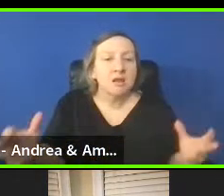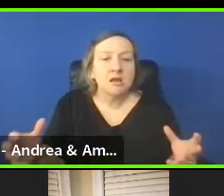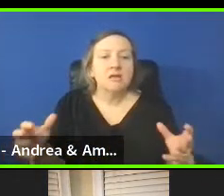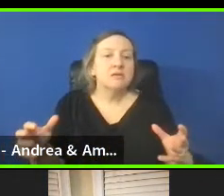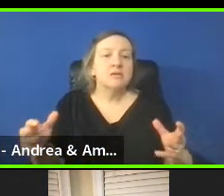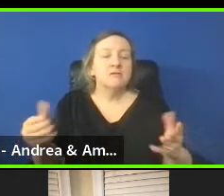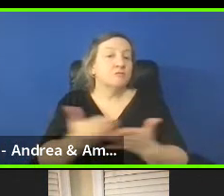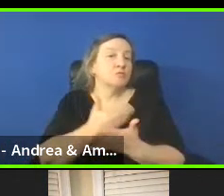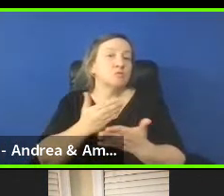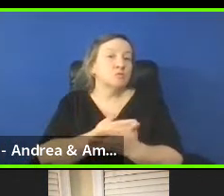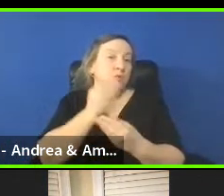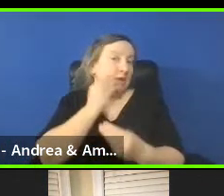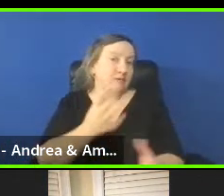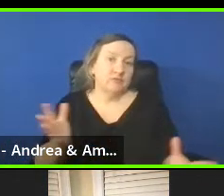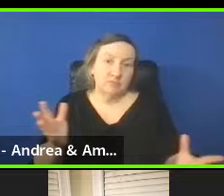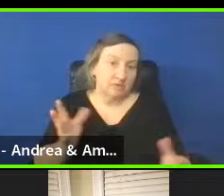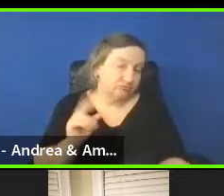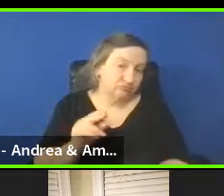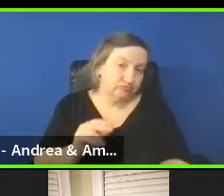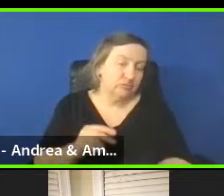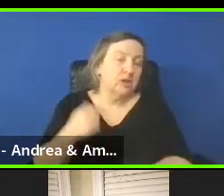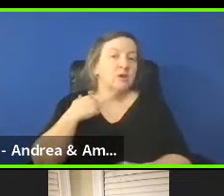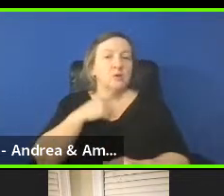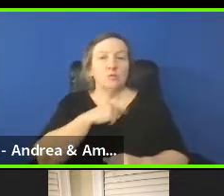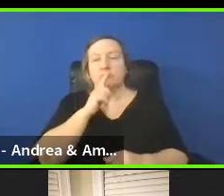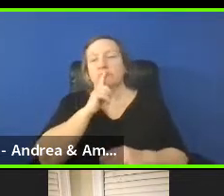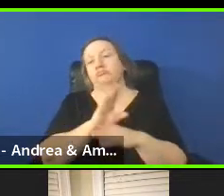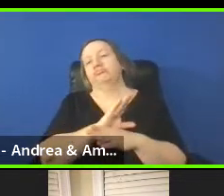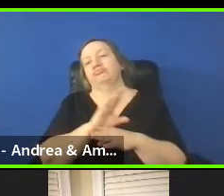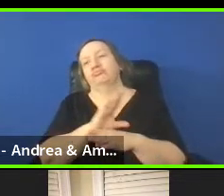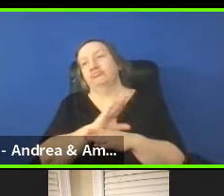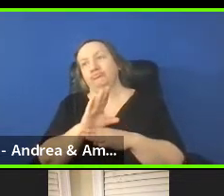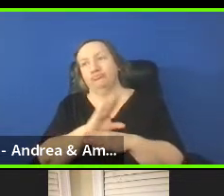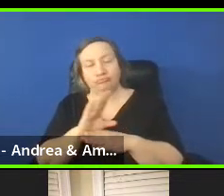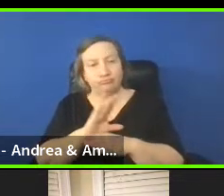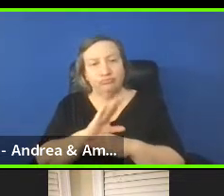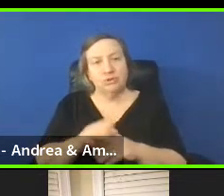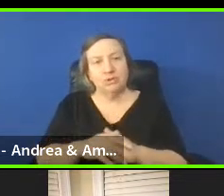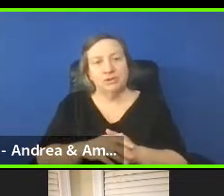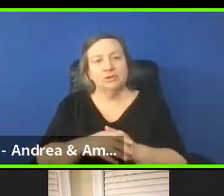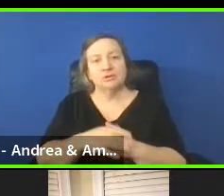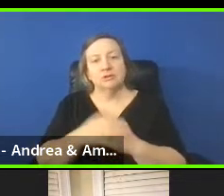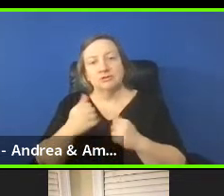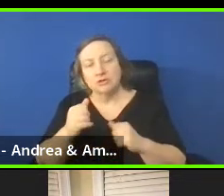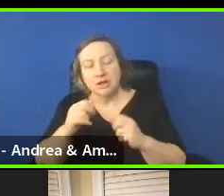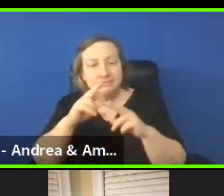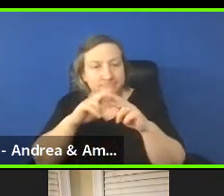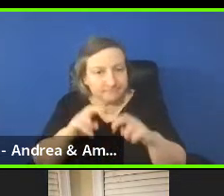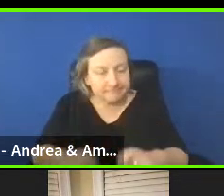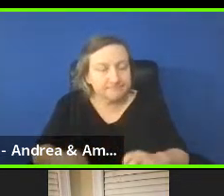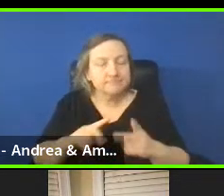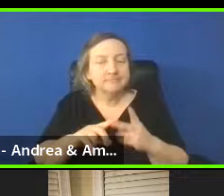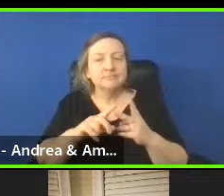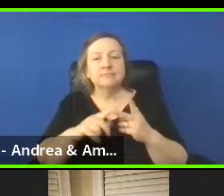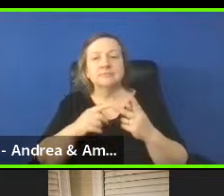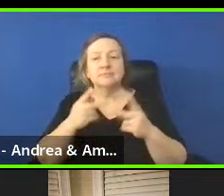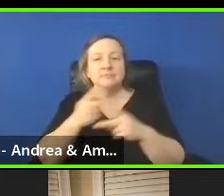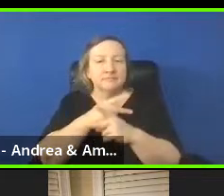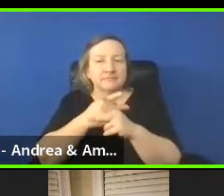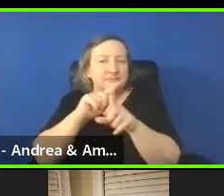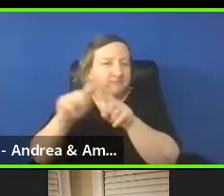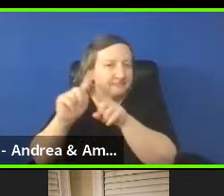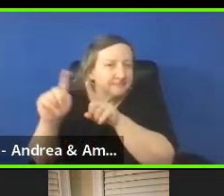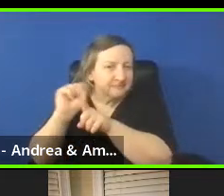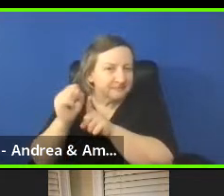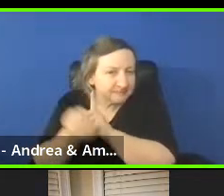new information. We have been tremendously busy running the analysis and running through the different